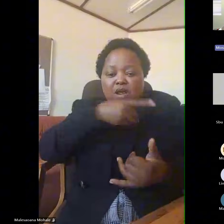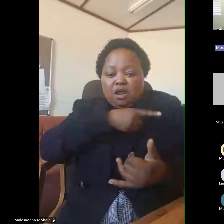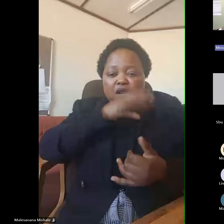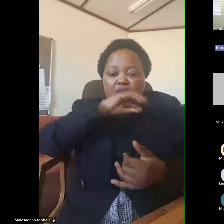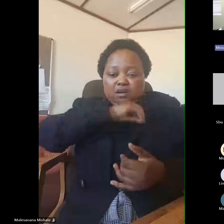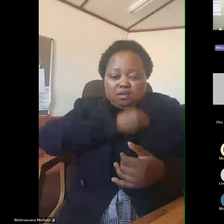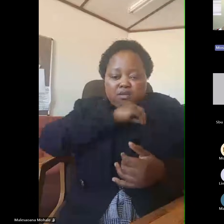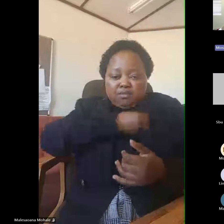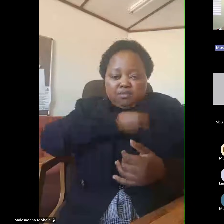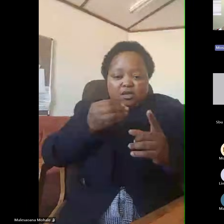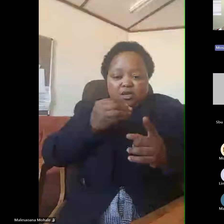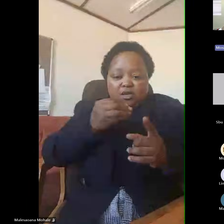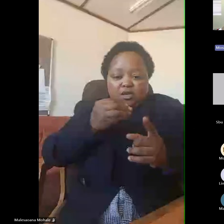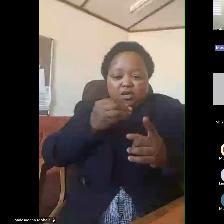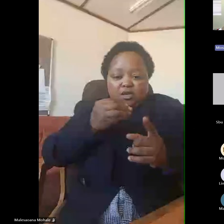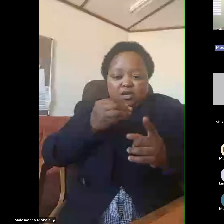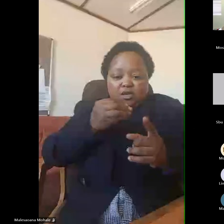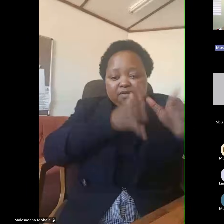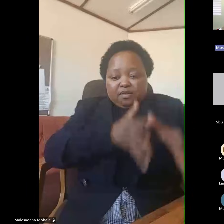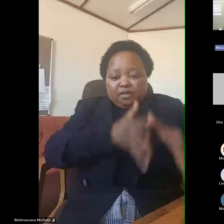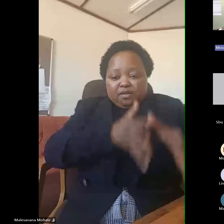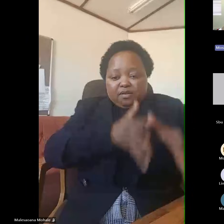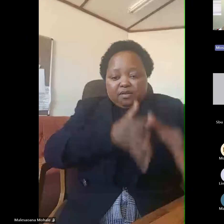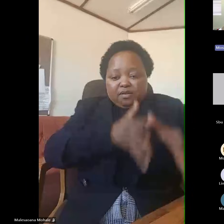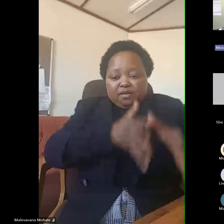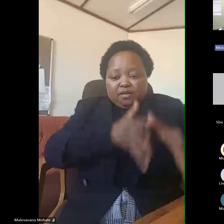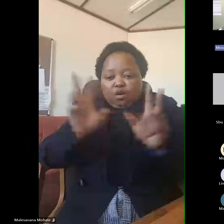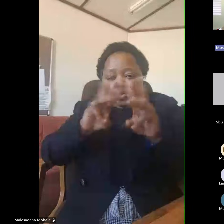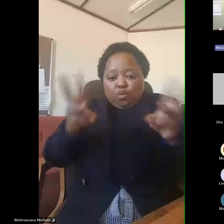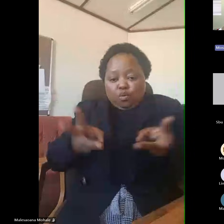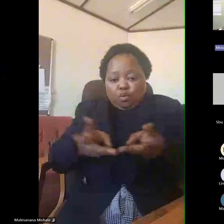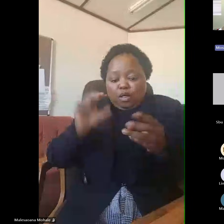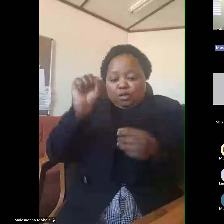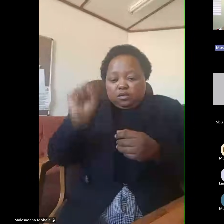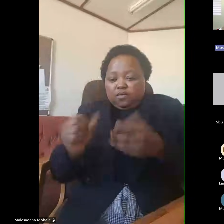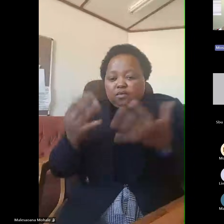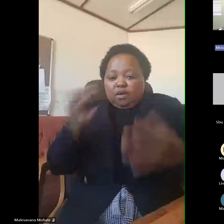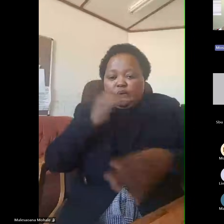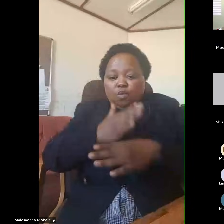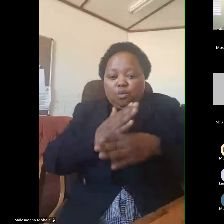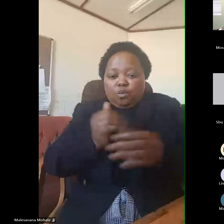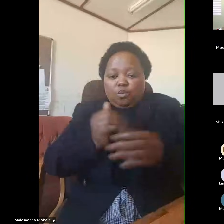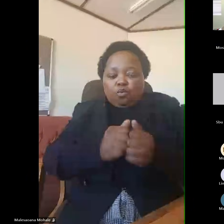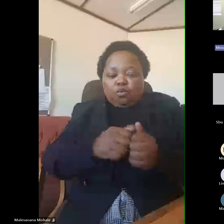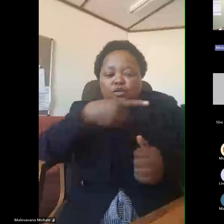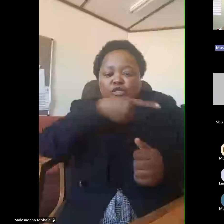in Lesotho and in the Global South. Currently working as a gender officer